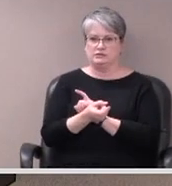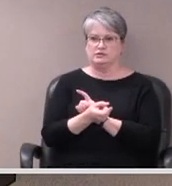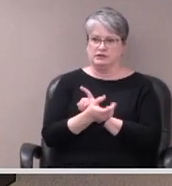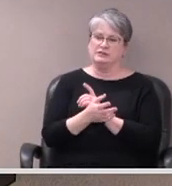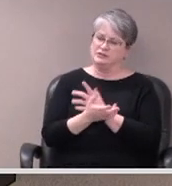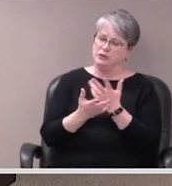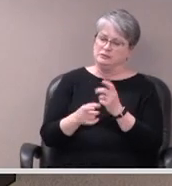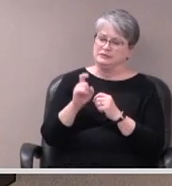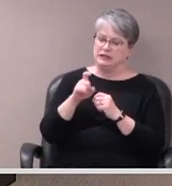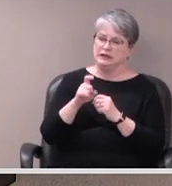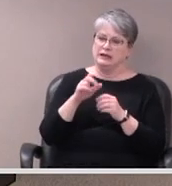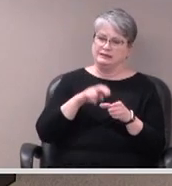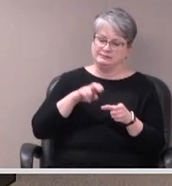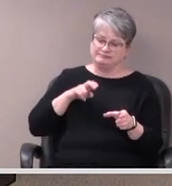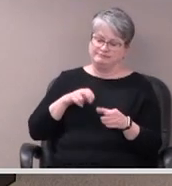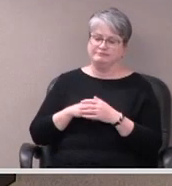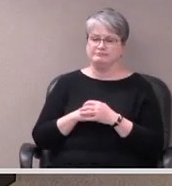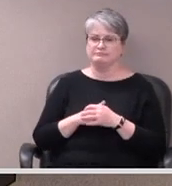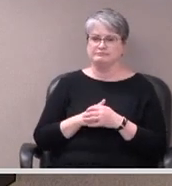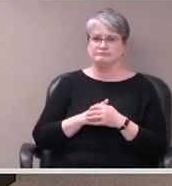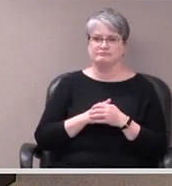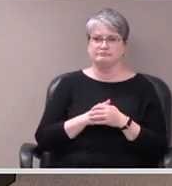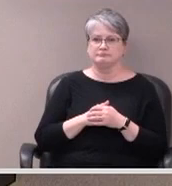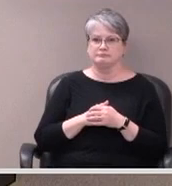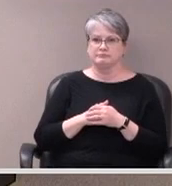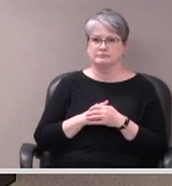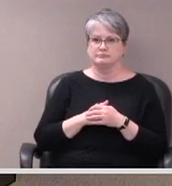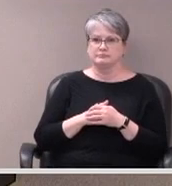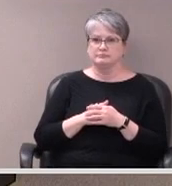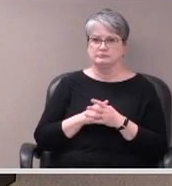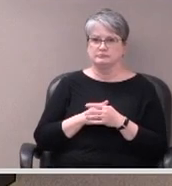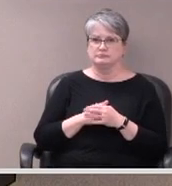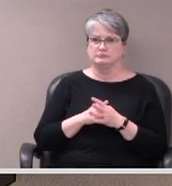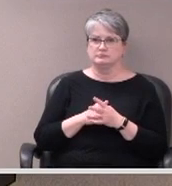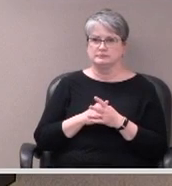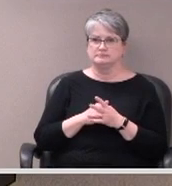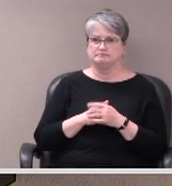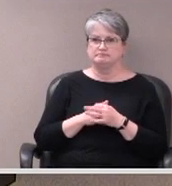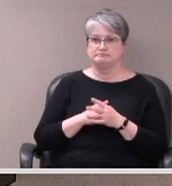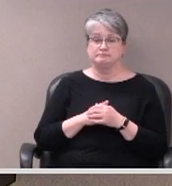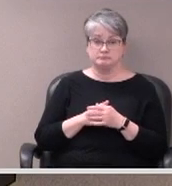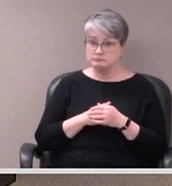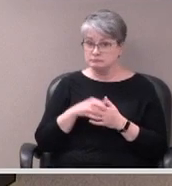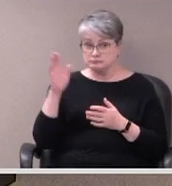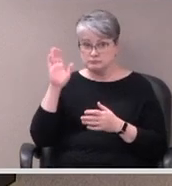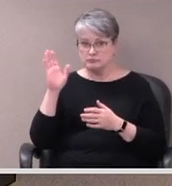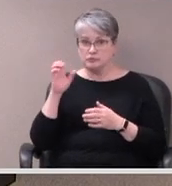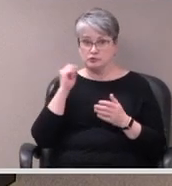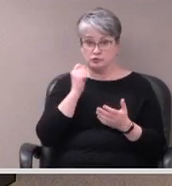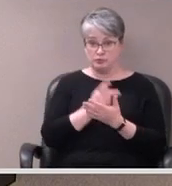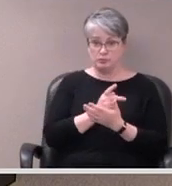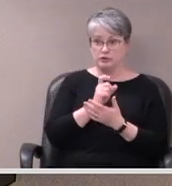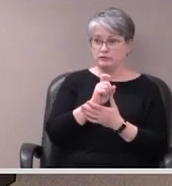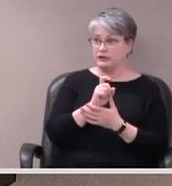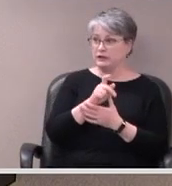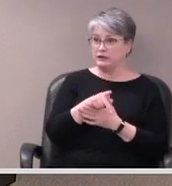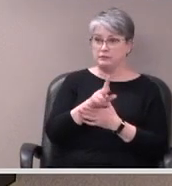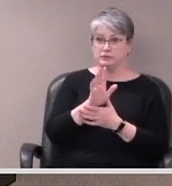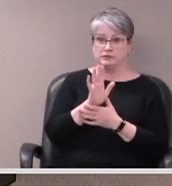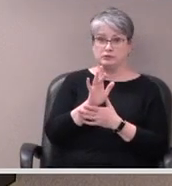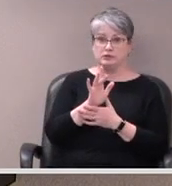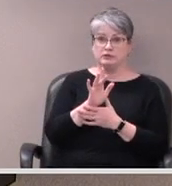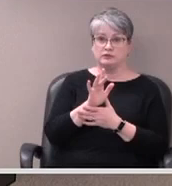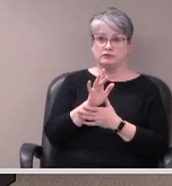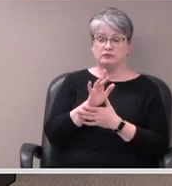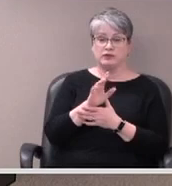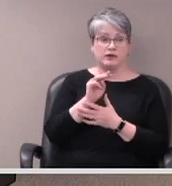do so. So thank you. Okay. So is there a motion to approve XP25, memorandum